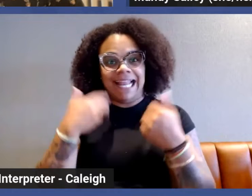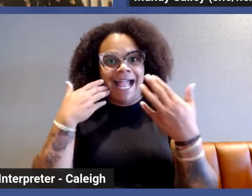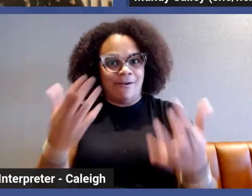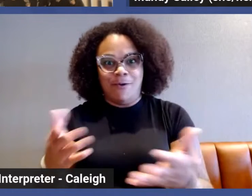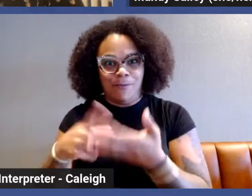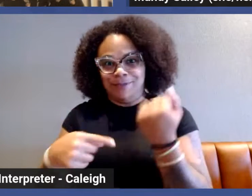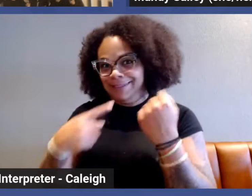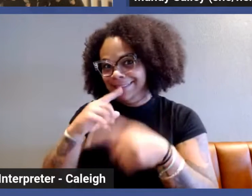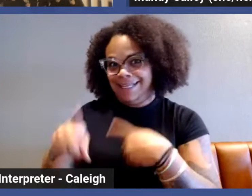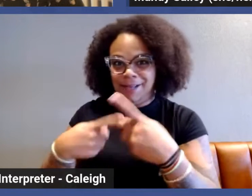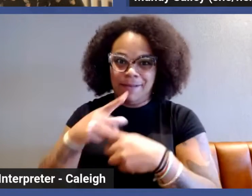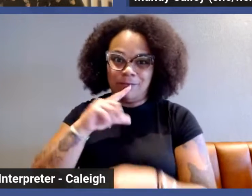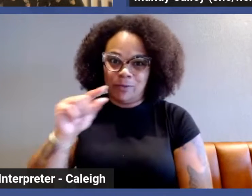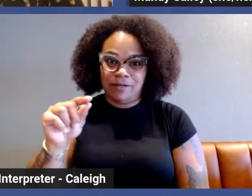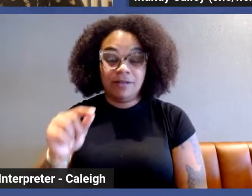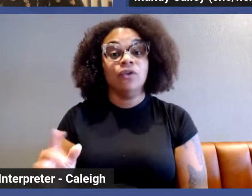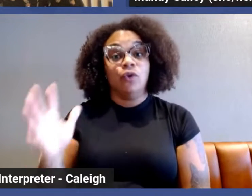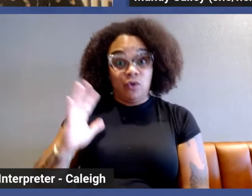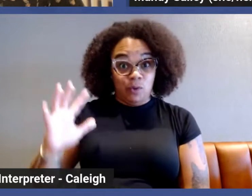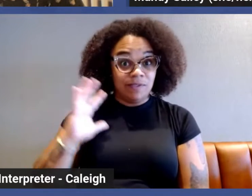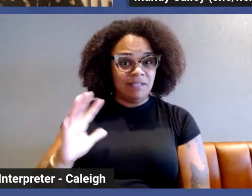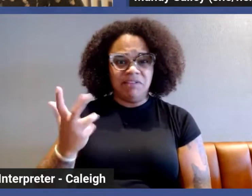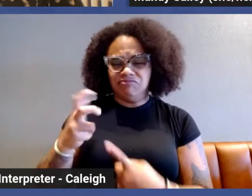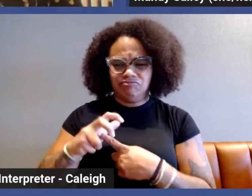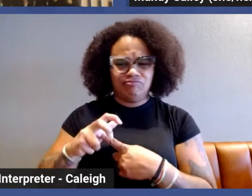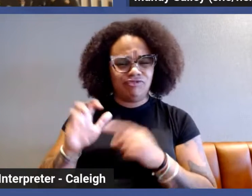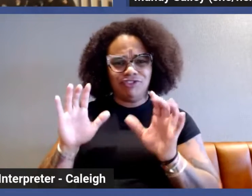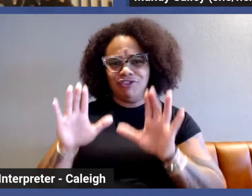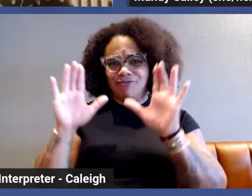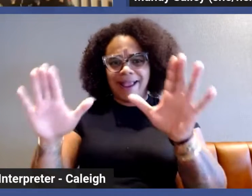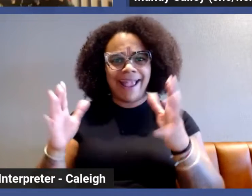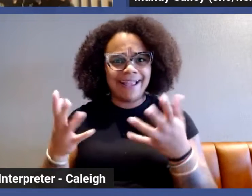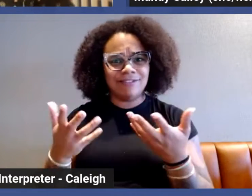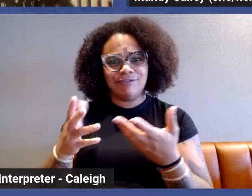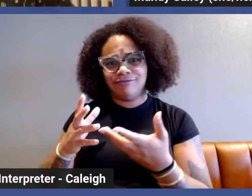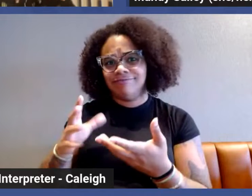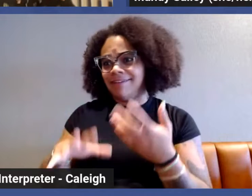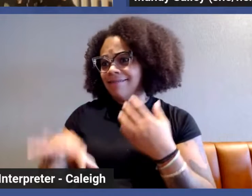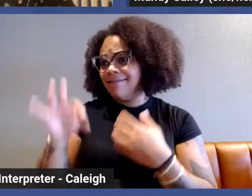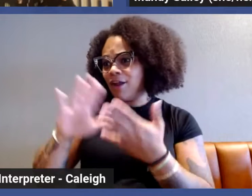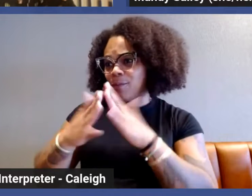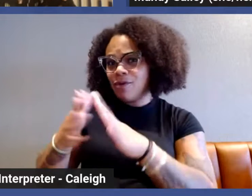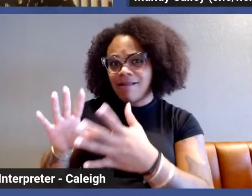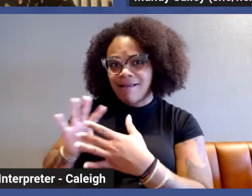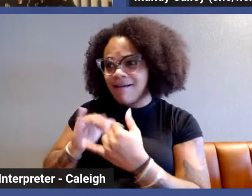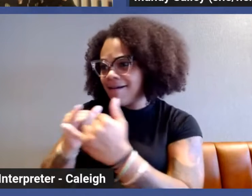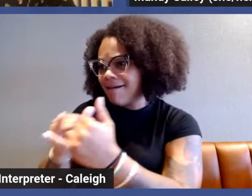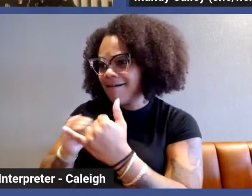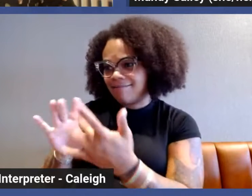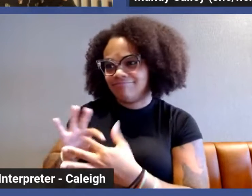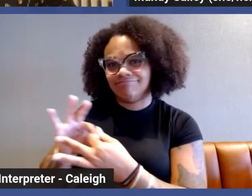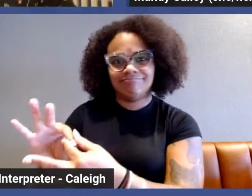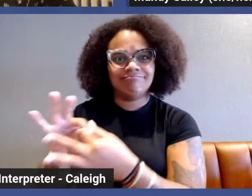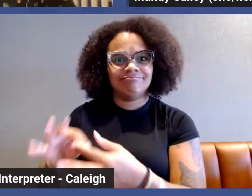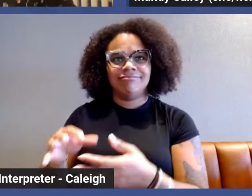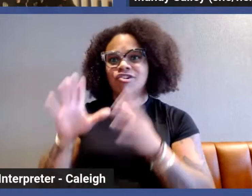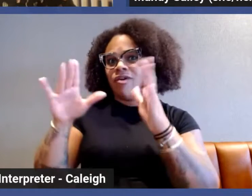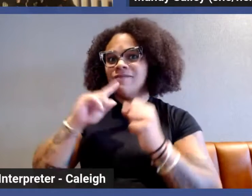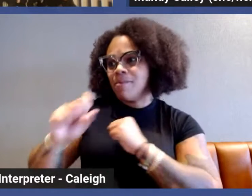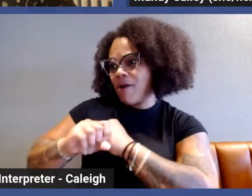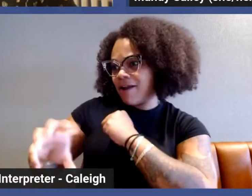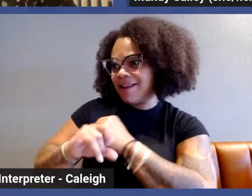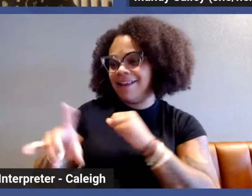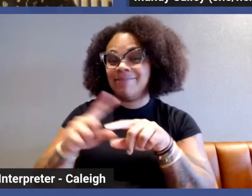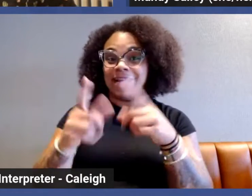that used to be a really great place to build community and market. And it's, I would just say not